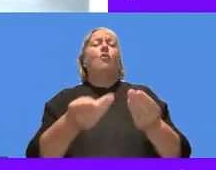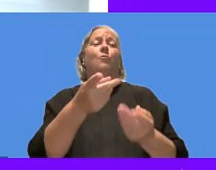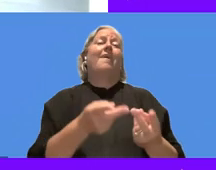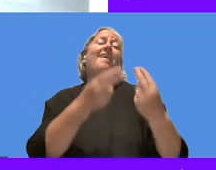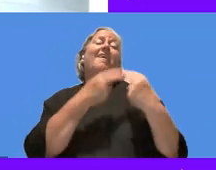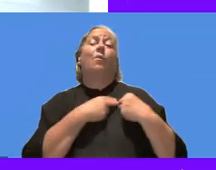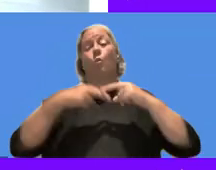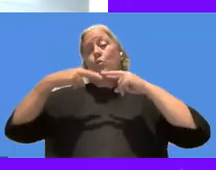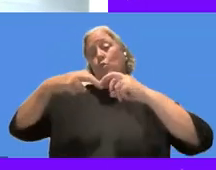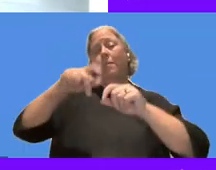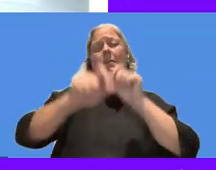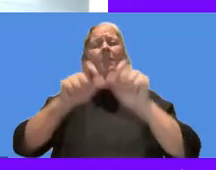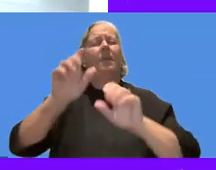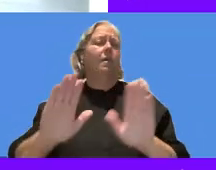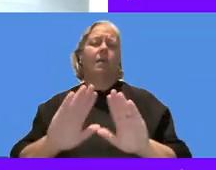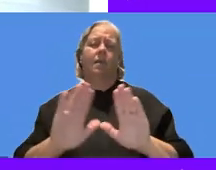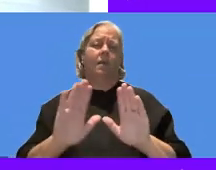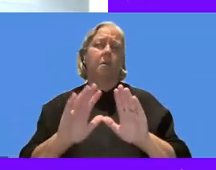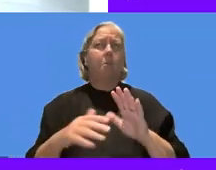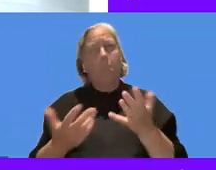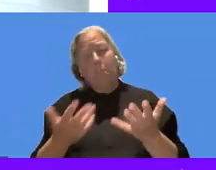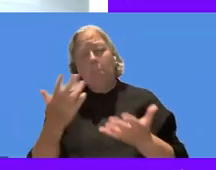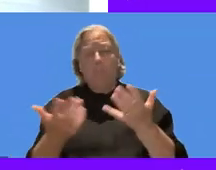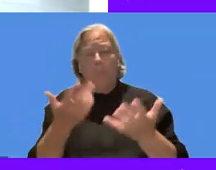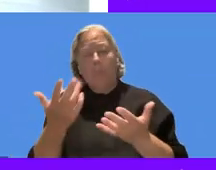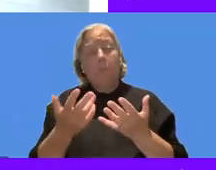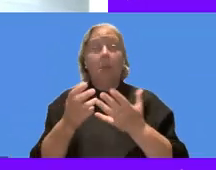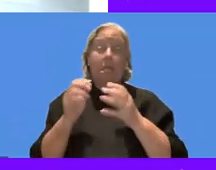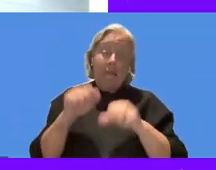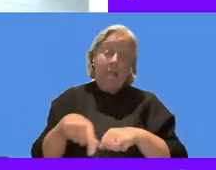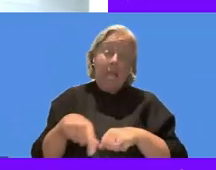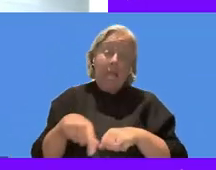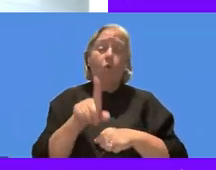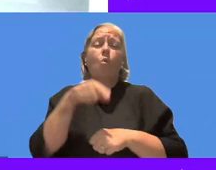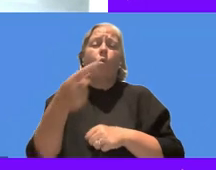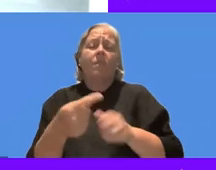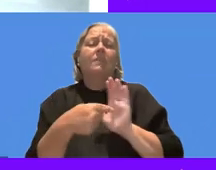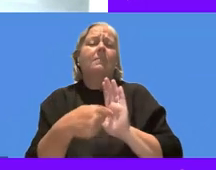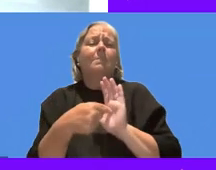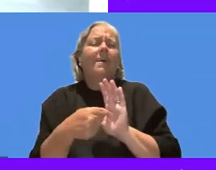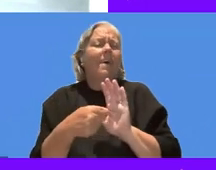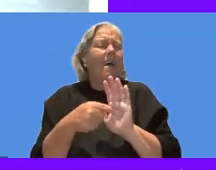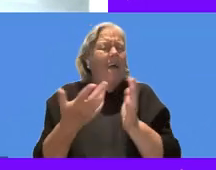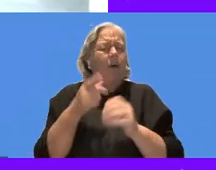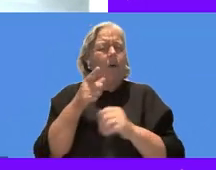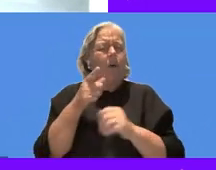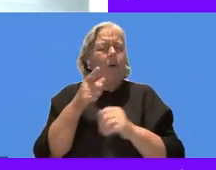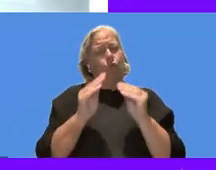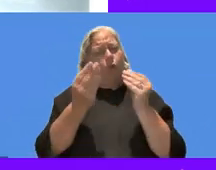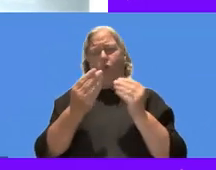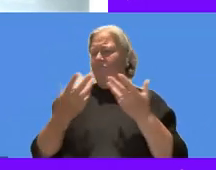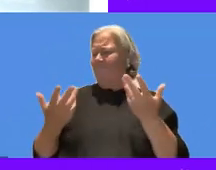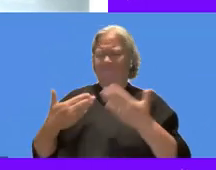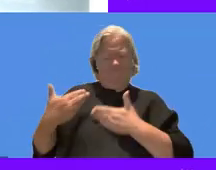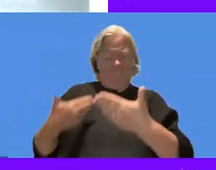that can be another example of how you can involve young people in the process. But there are like little